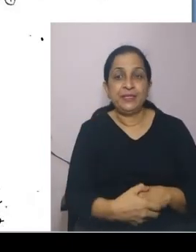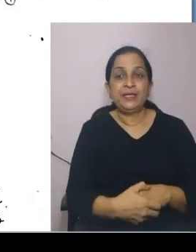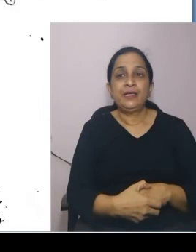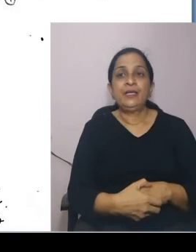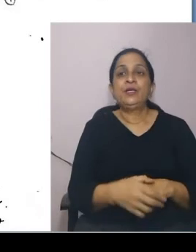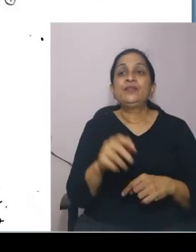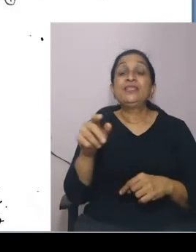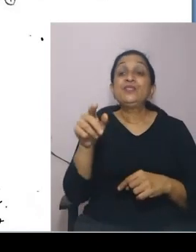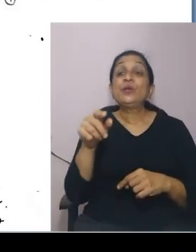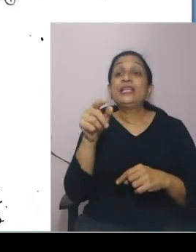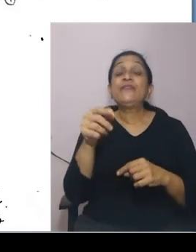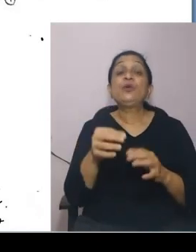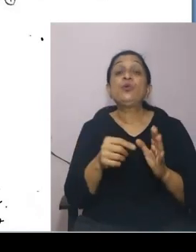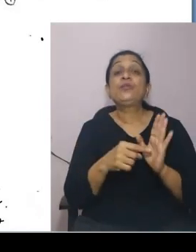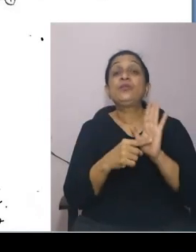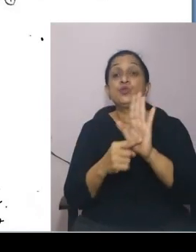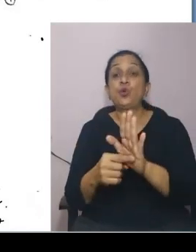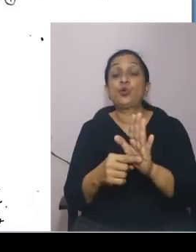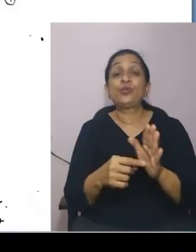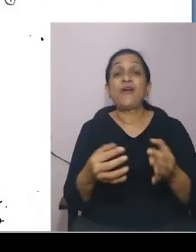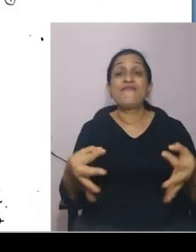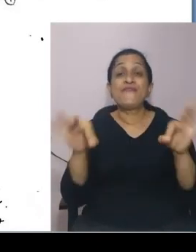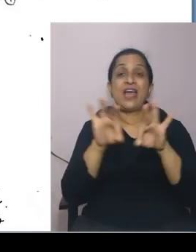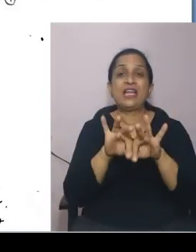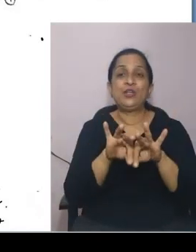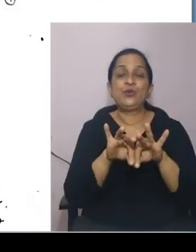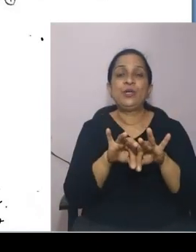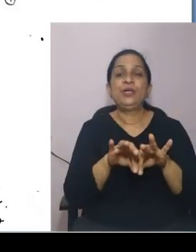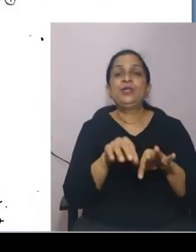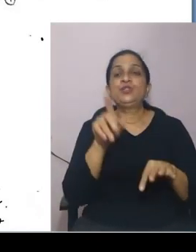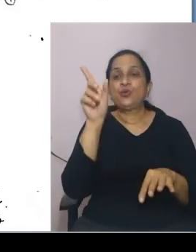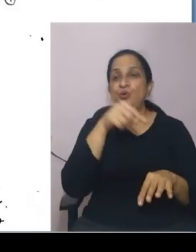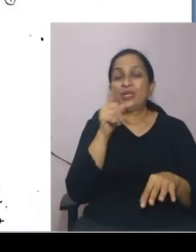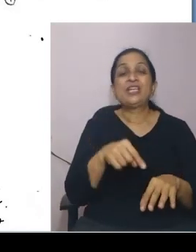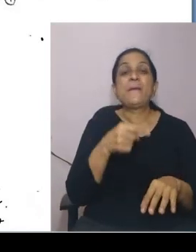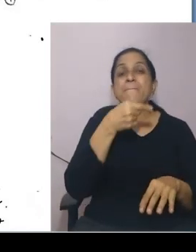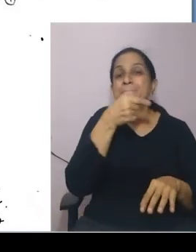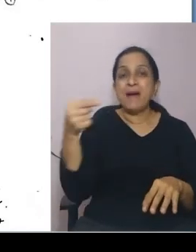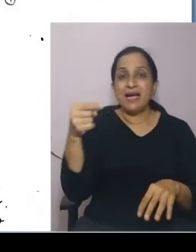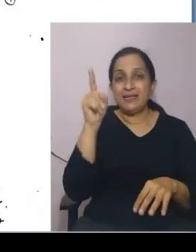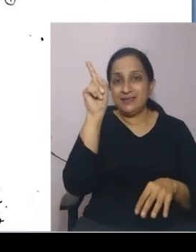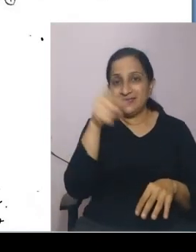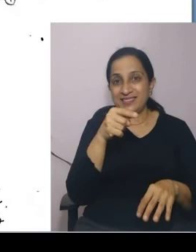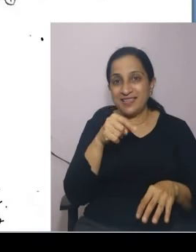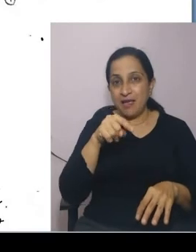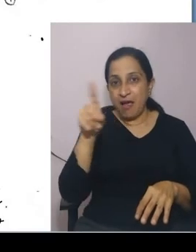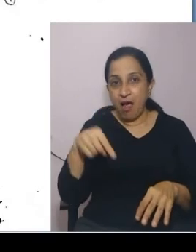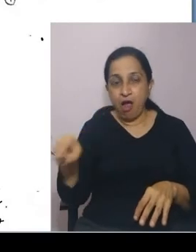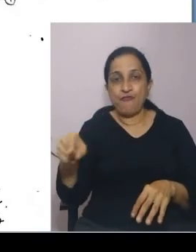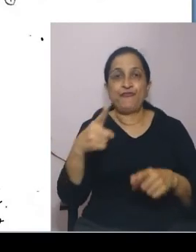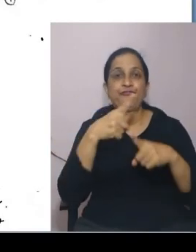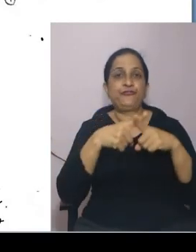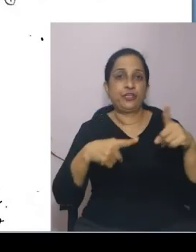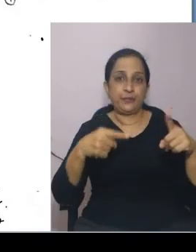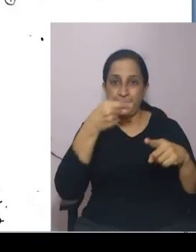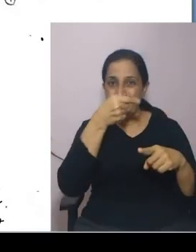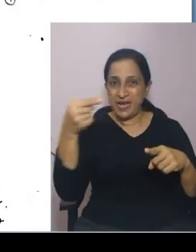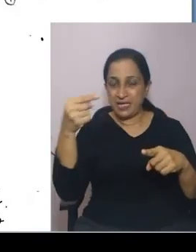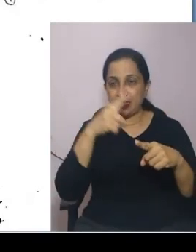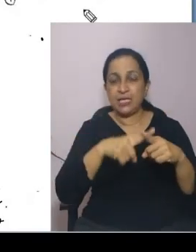Okay, so this is the value of the slope, that is 4 will get cut 2 by 2 and 2 2s are, it is